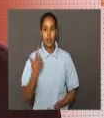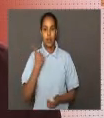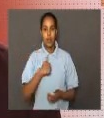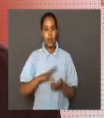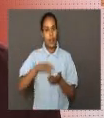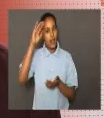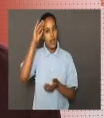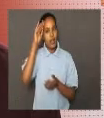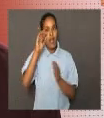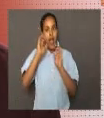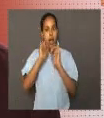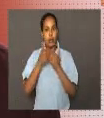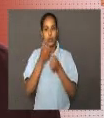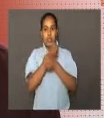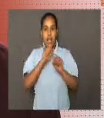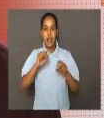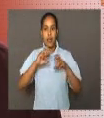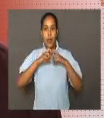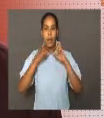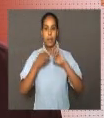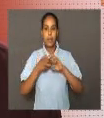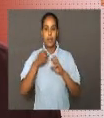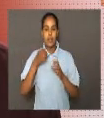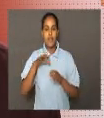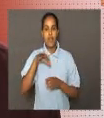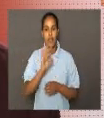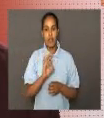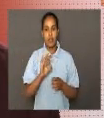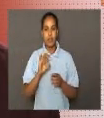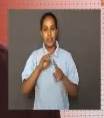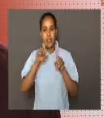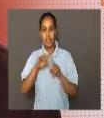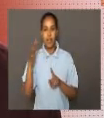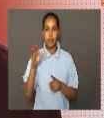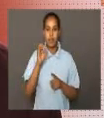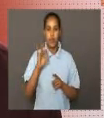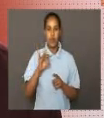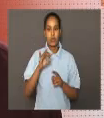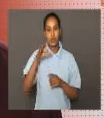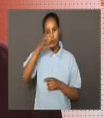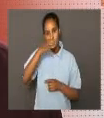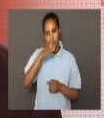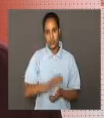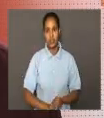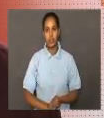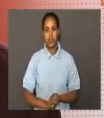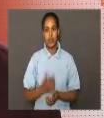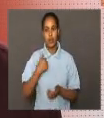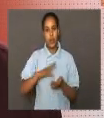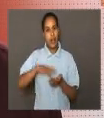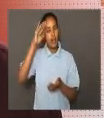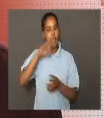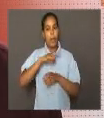will learn how to solve problems involving different types of solutions, and we will